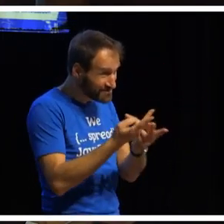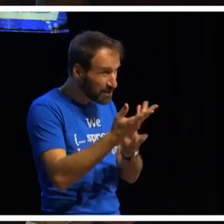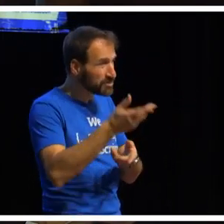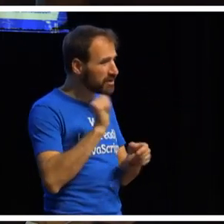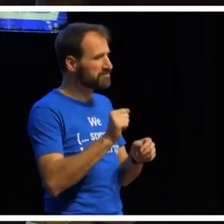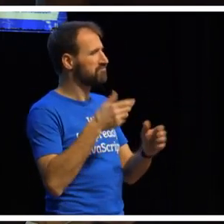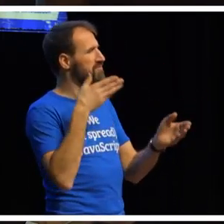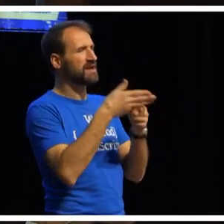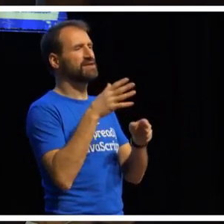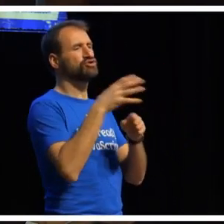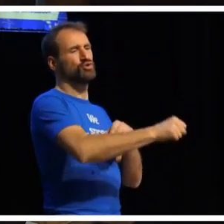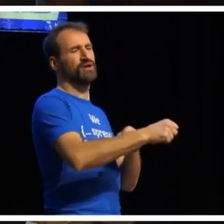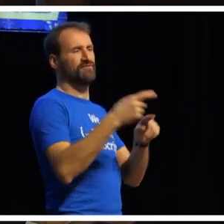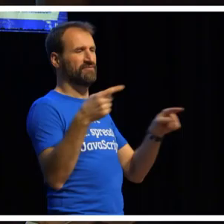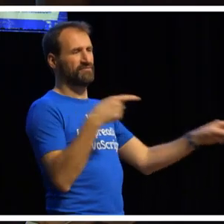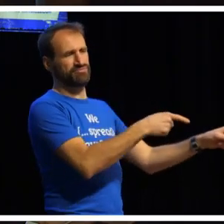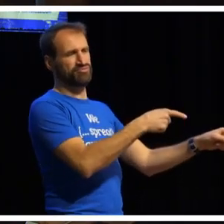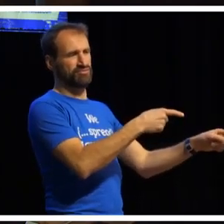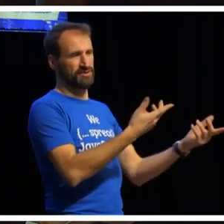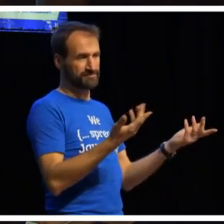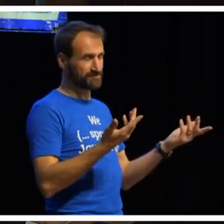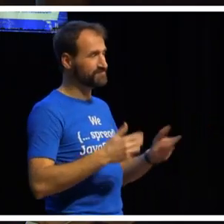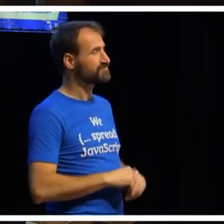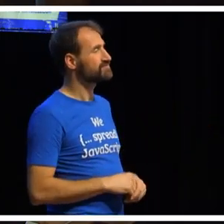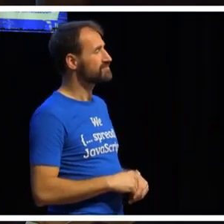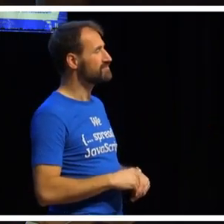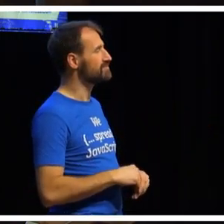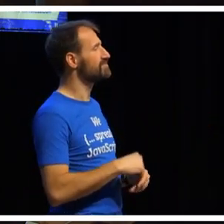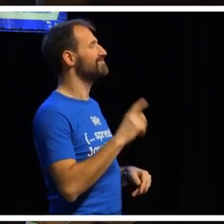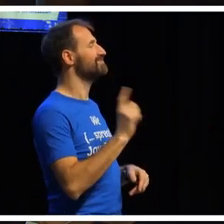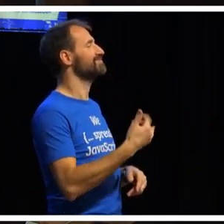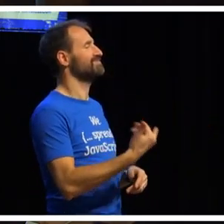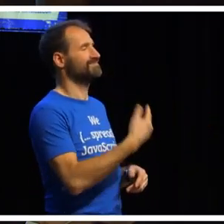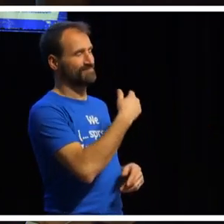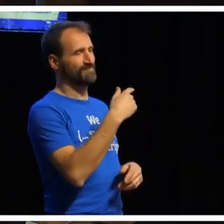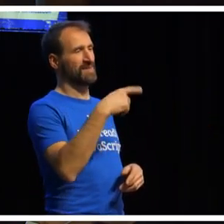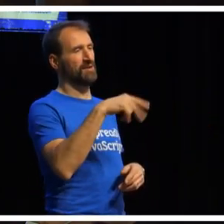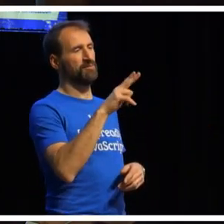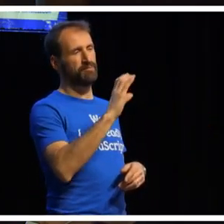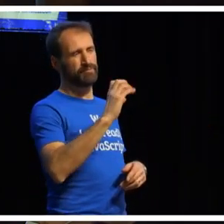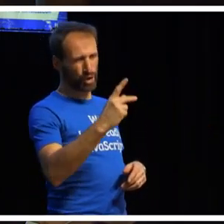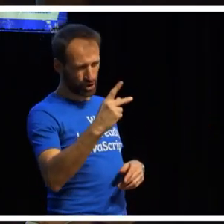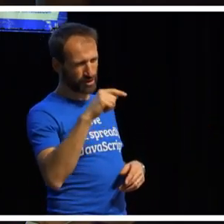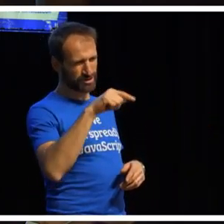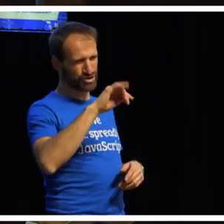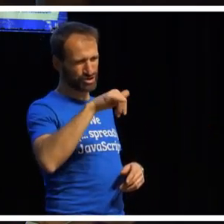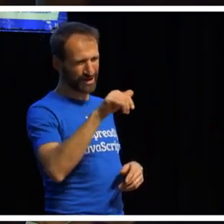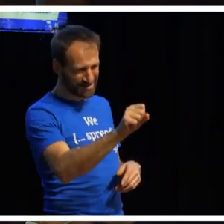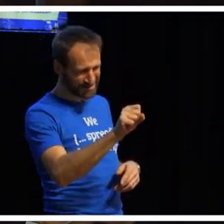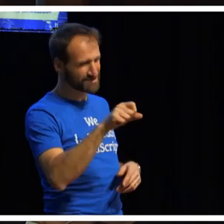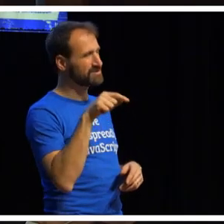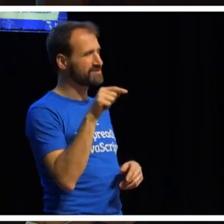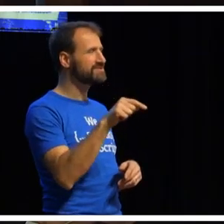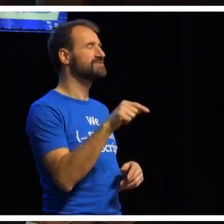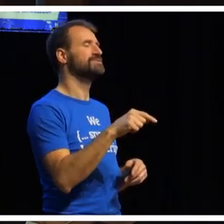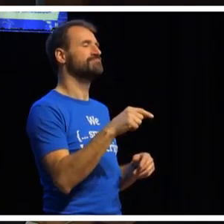well. And you can do that. So I've come up with this thing called Puck.js, which is just a Bluetooth